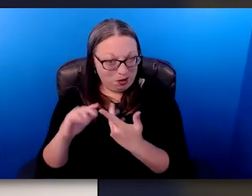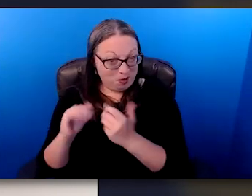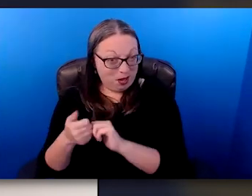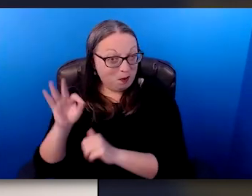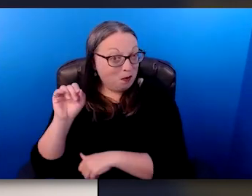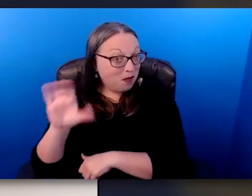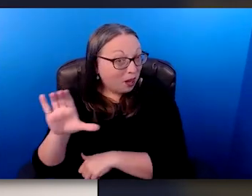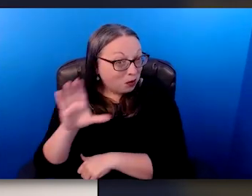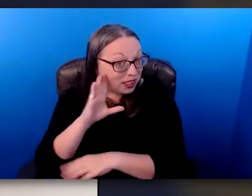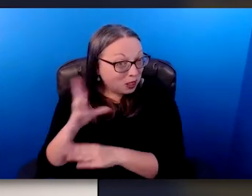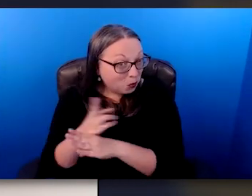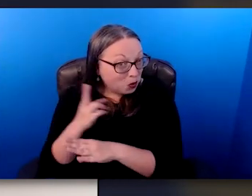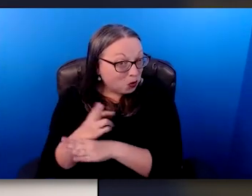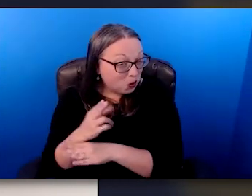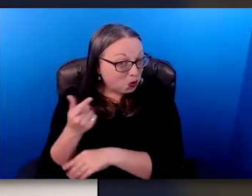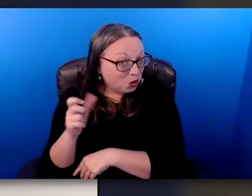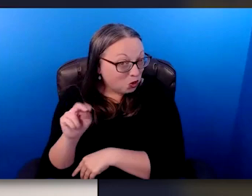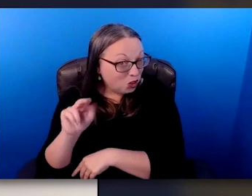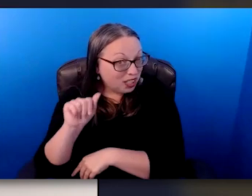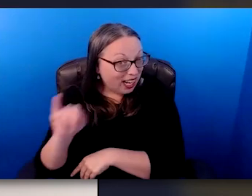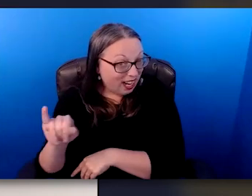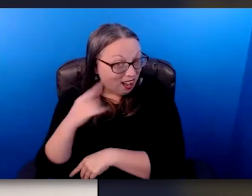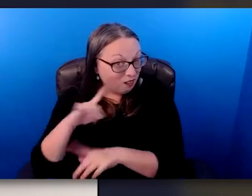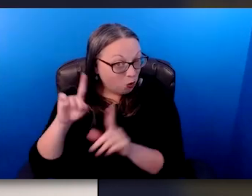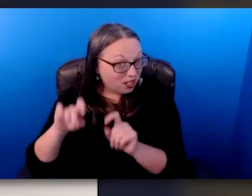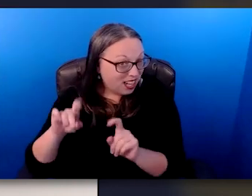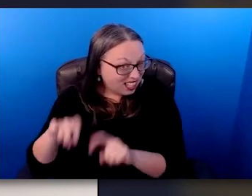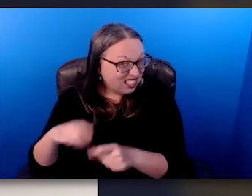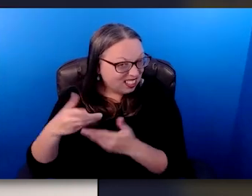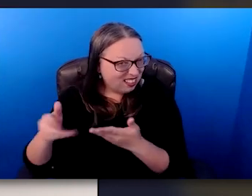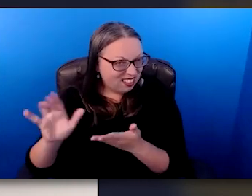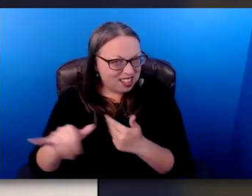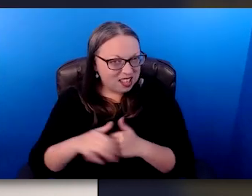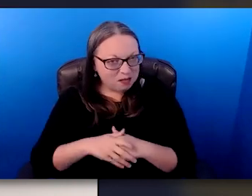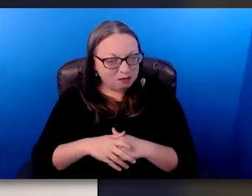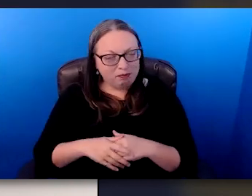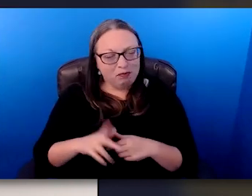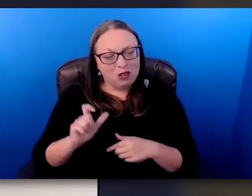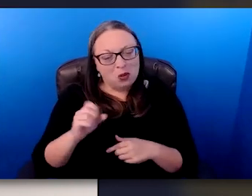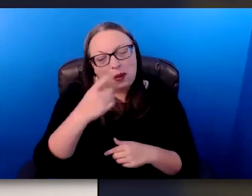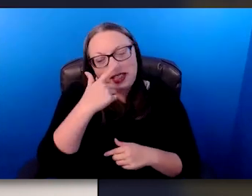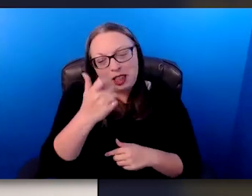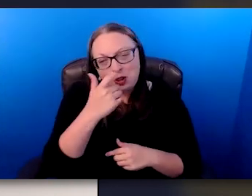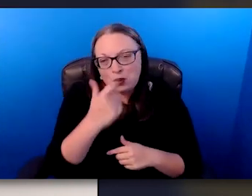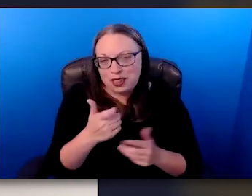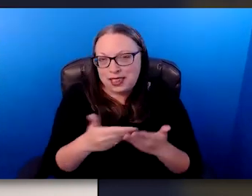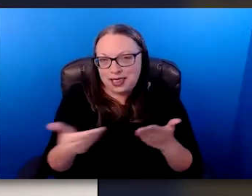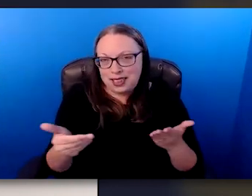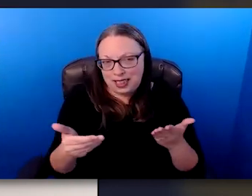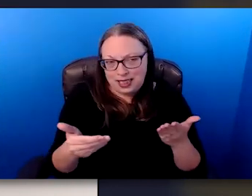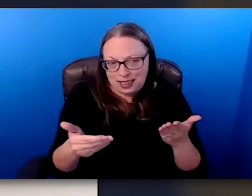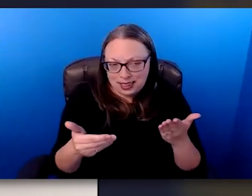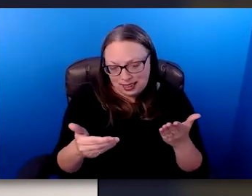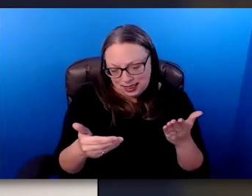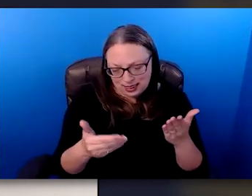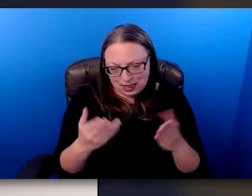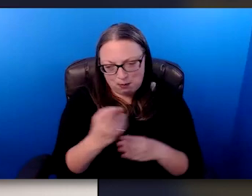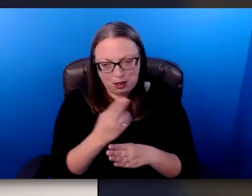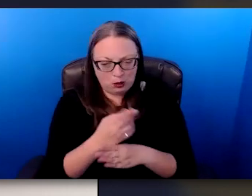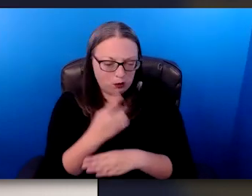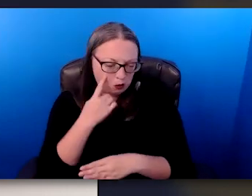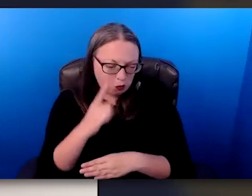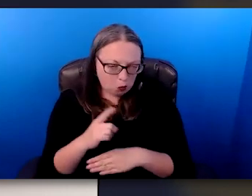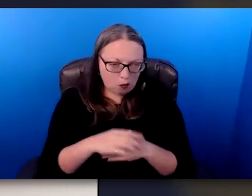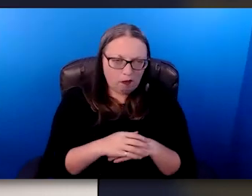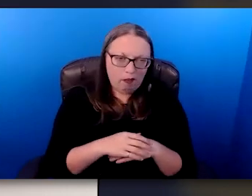so the use of Gen AI and assessment and things like that. But there are some, interesting ways that's being used. to draft